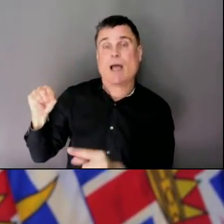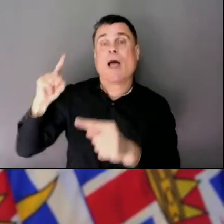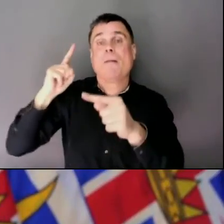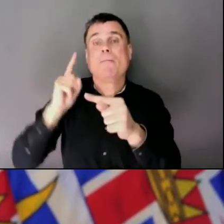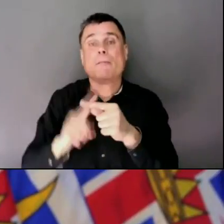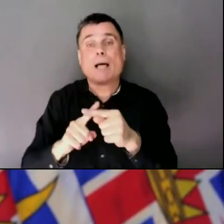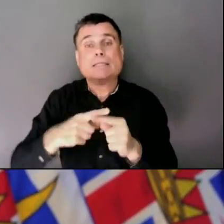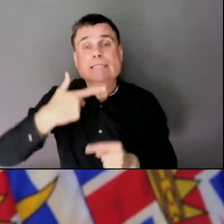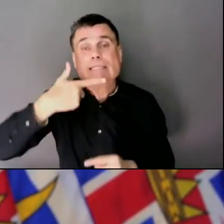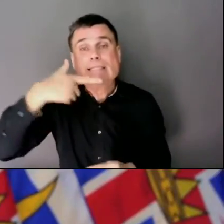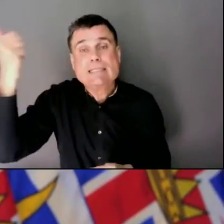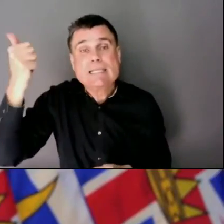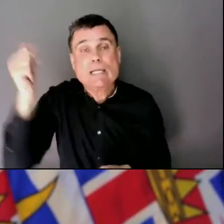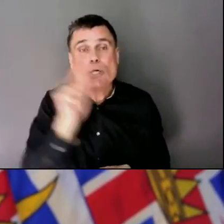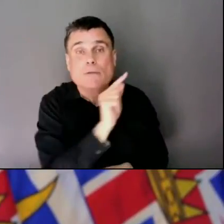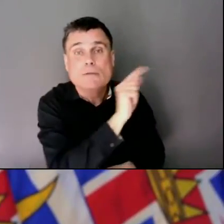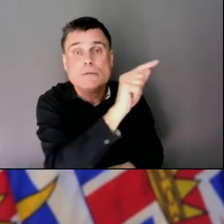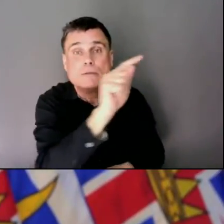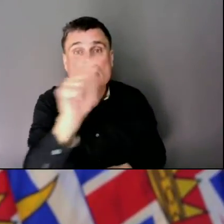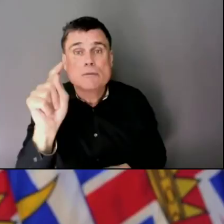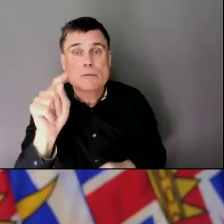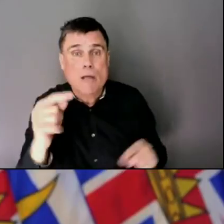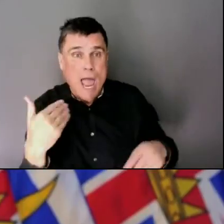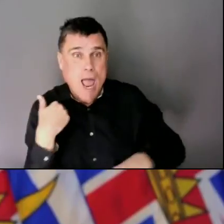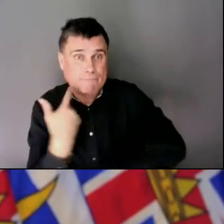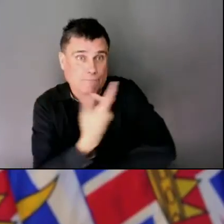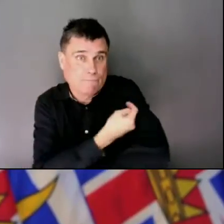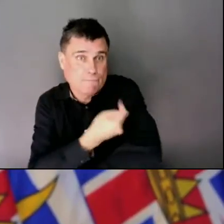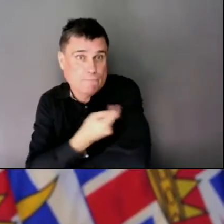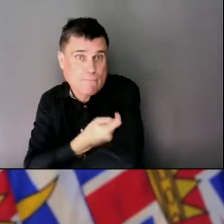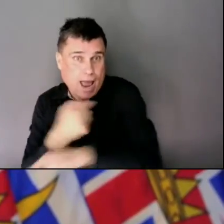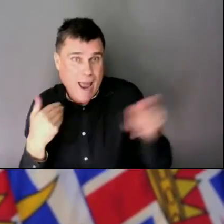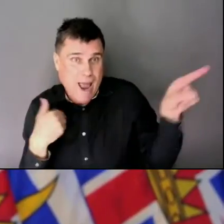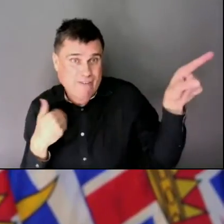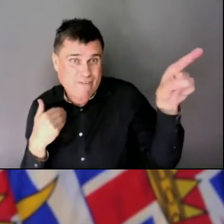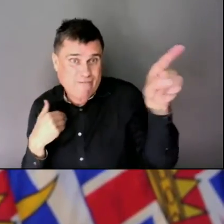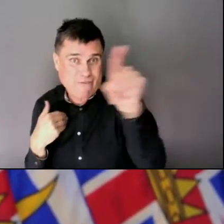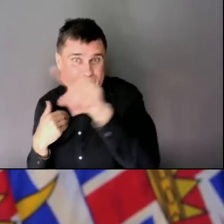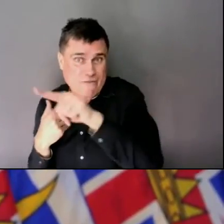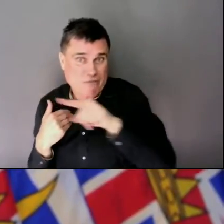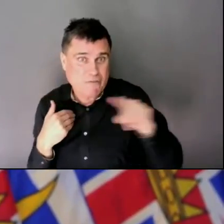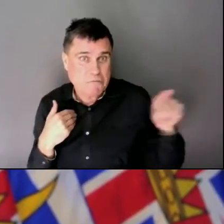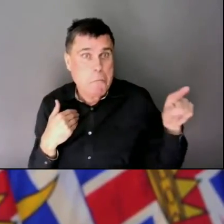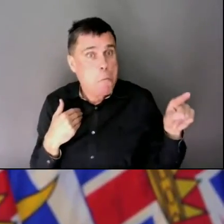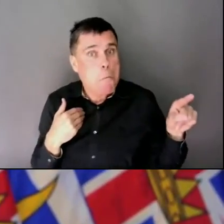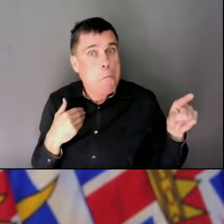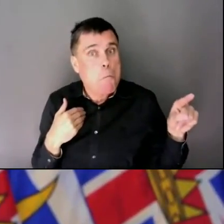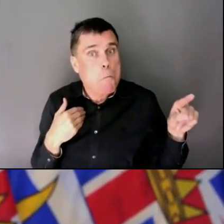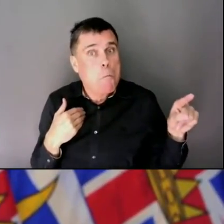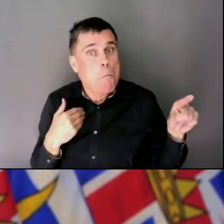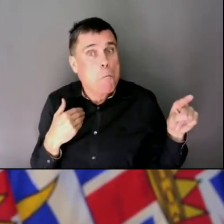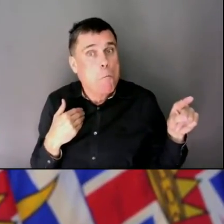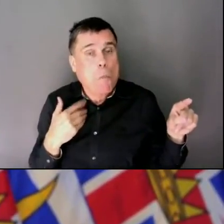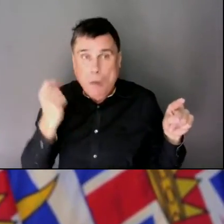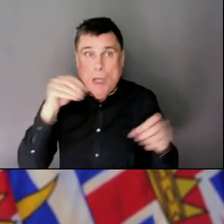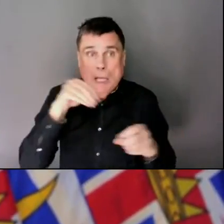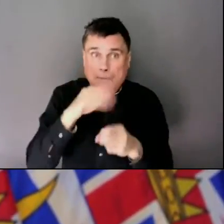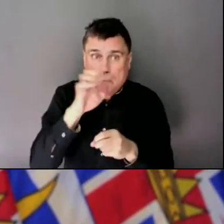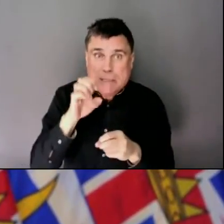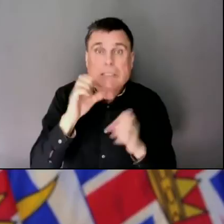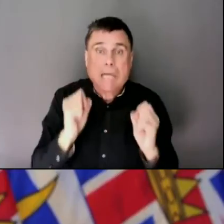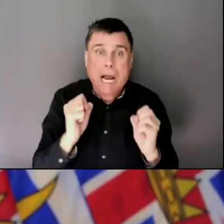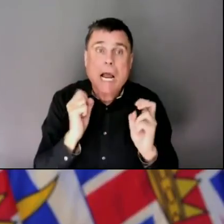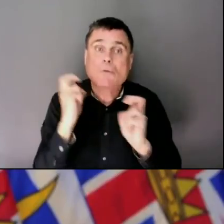protected through vaccination. So I absolutely think there's opportunities for us to travel within BC this summer. I think it's